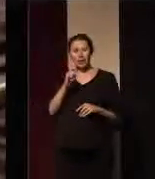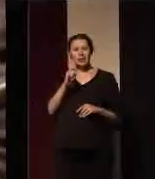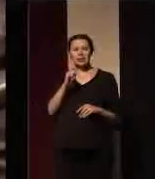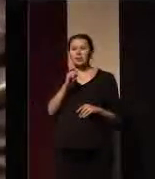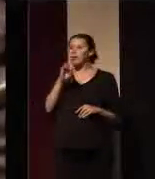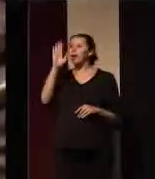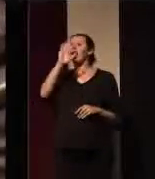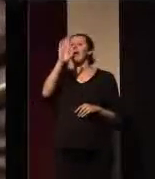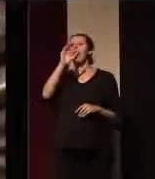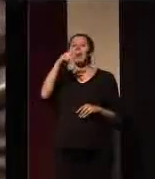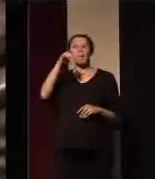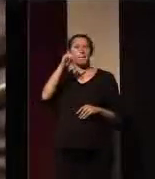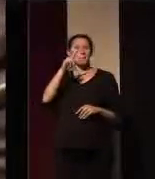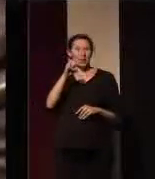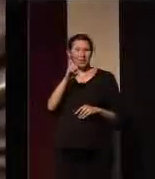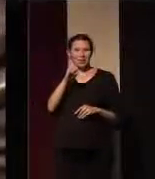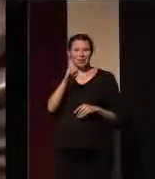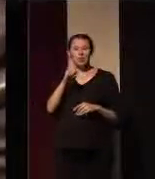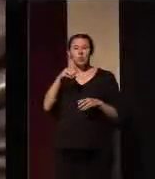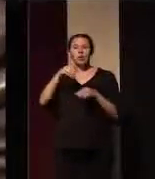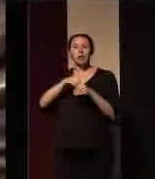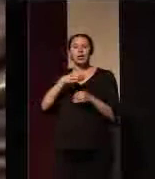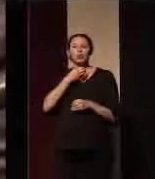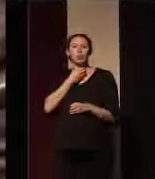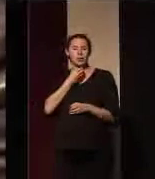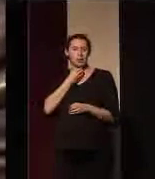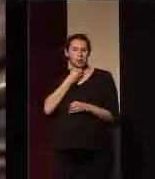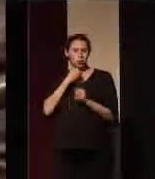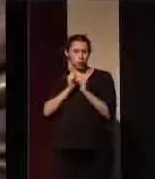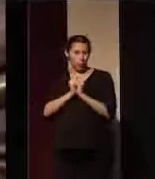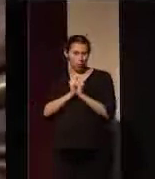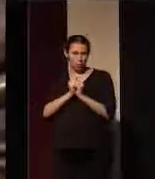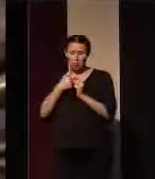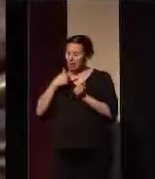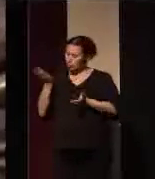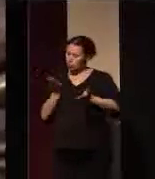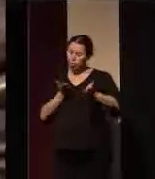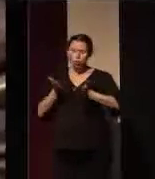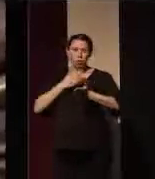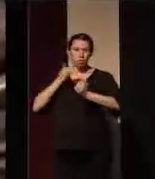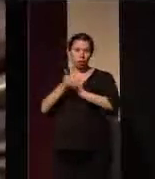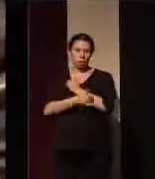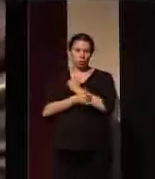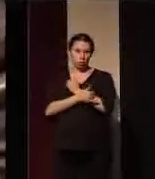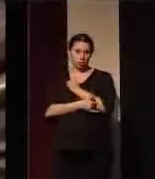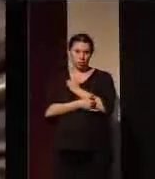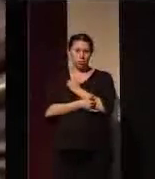hey Pete, we served in the United States Marine Corps together. So I served my country.